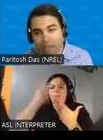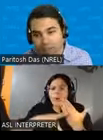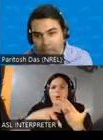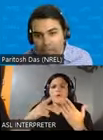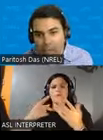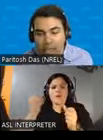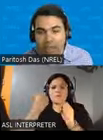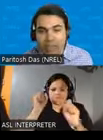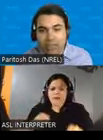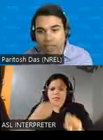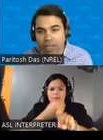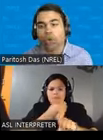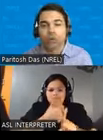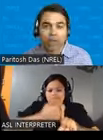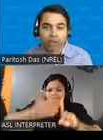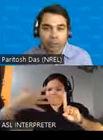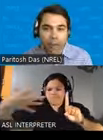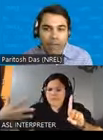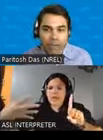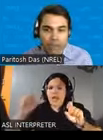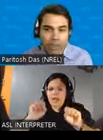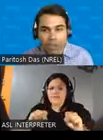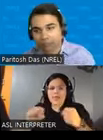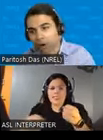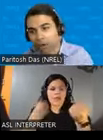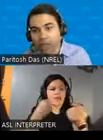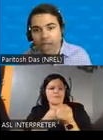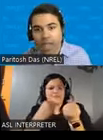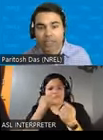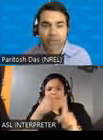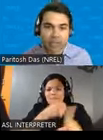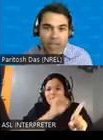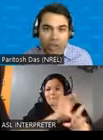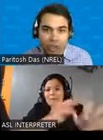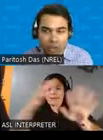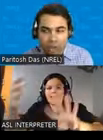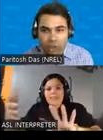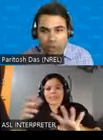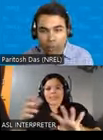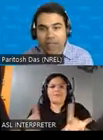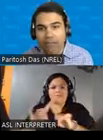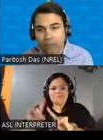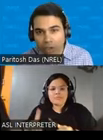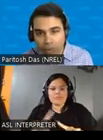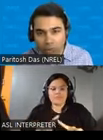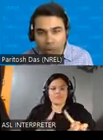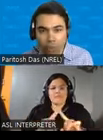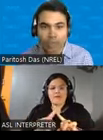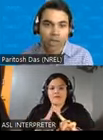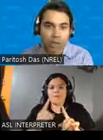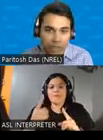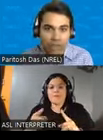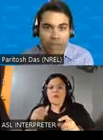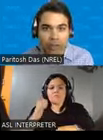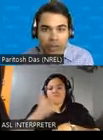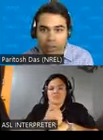equipment standards, and its net overall impact in a default and stress scenario. So by default, what we